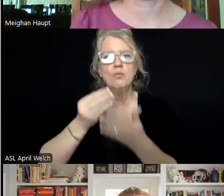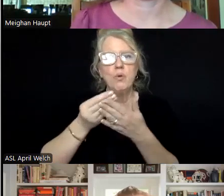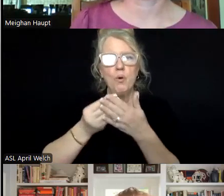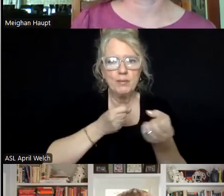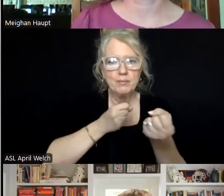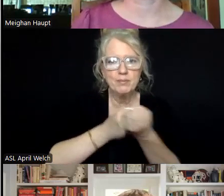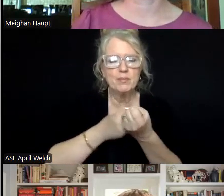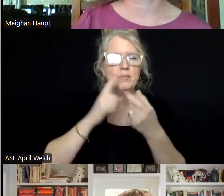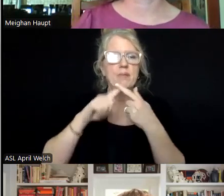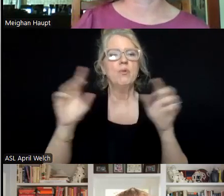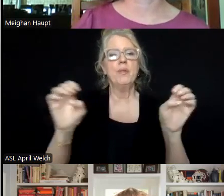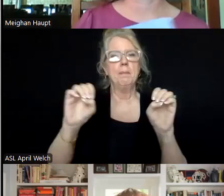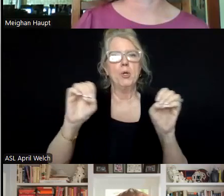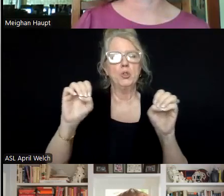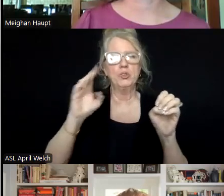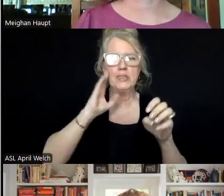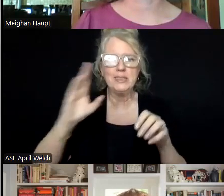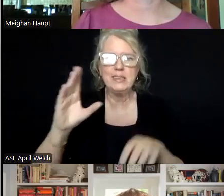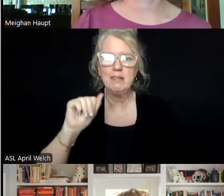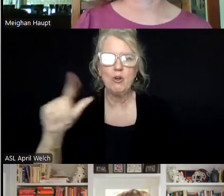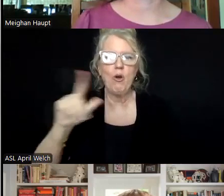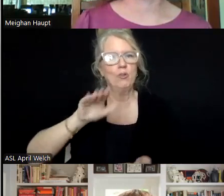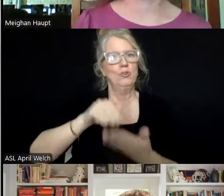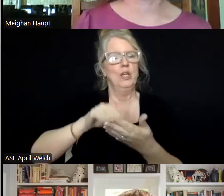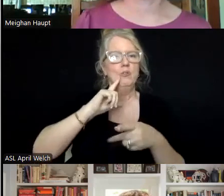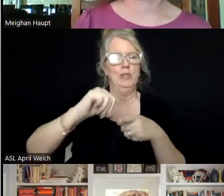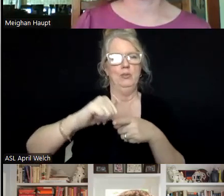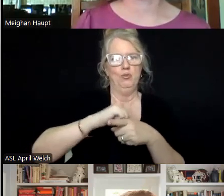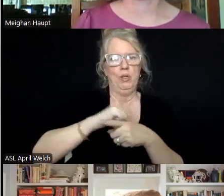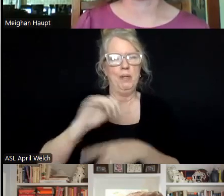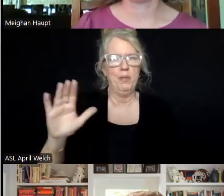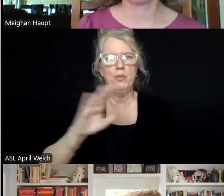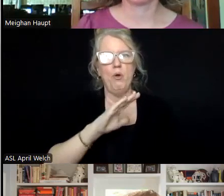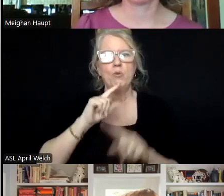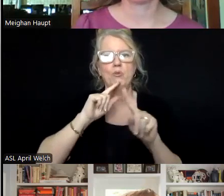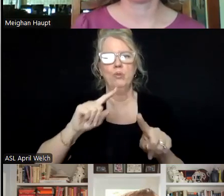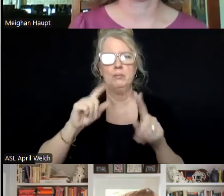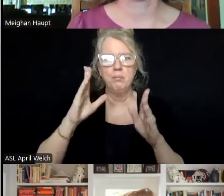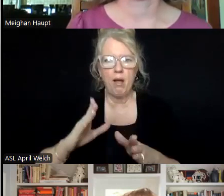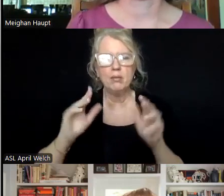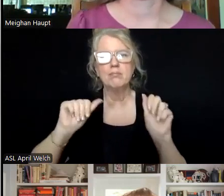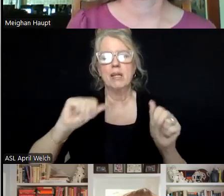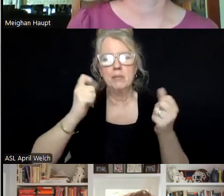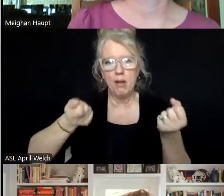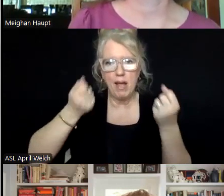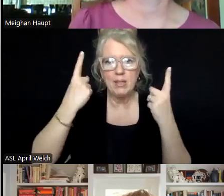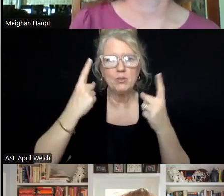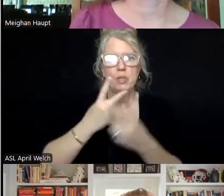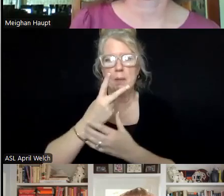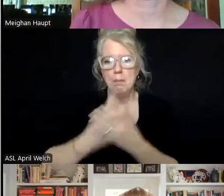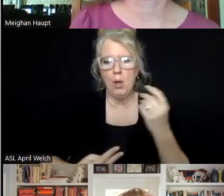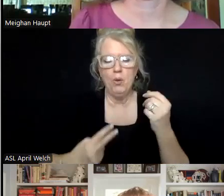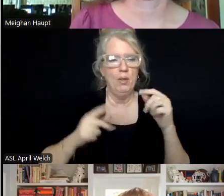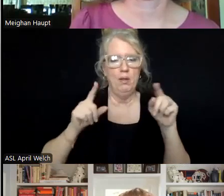the emergency call centers to really train up the responders to understand both stated